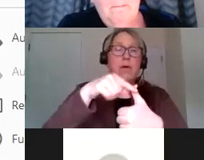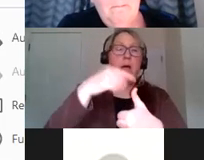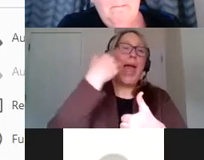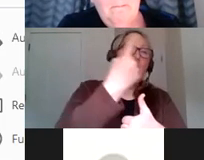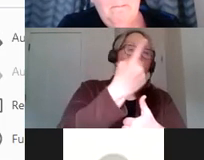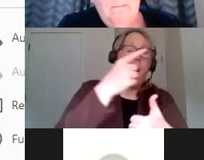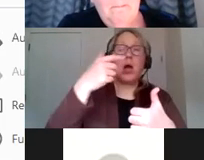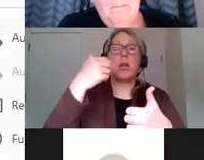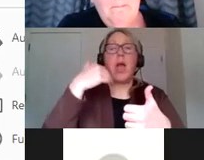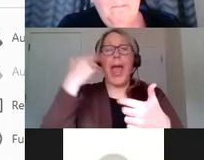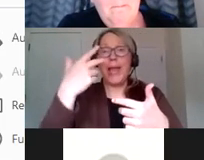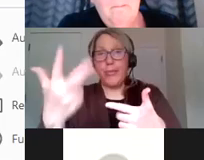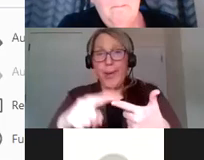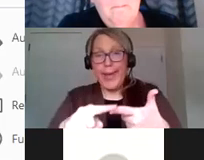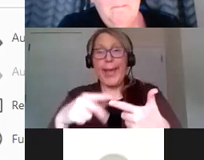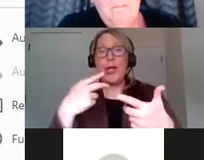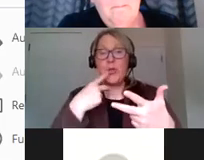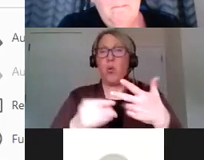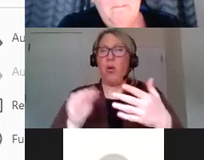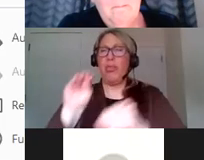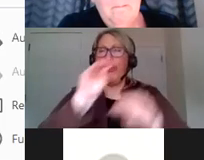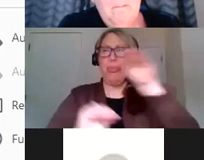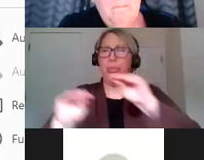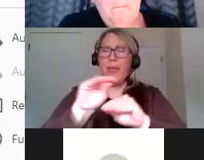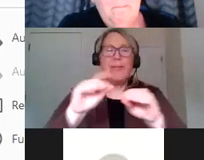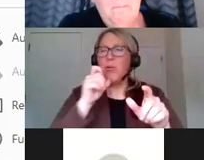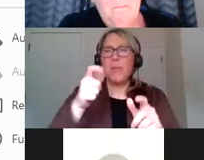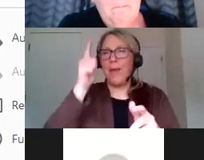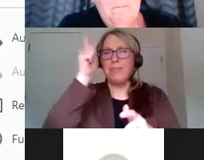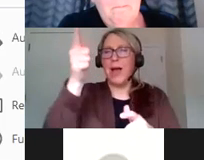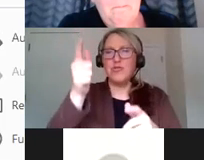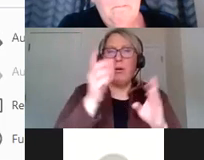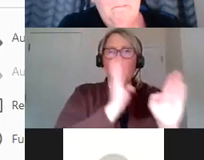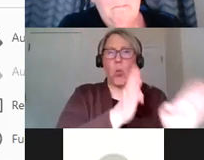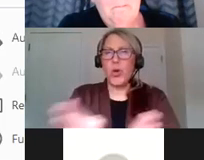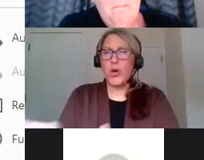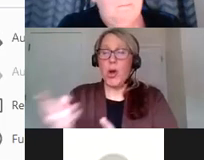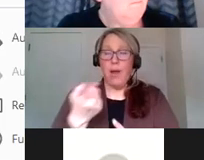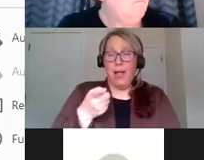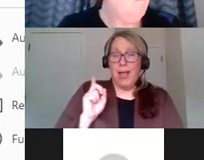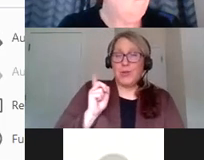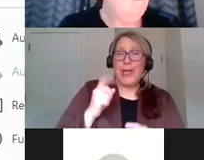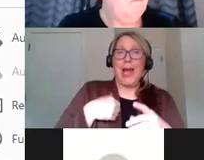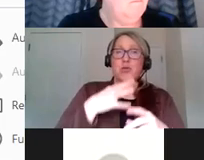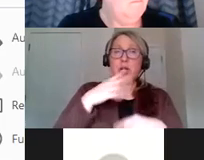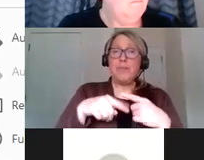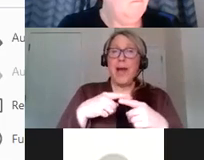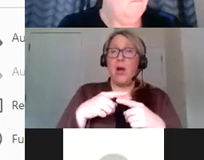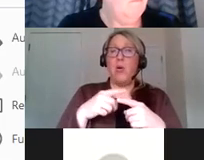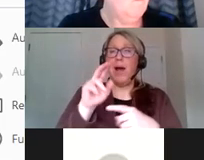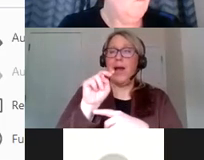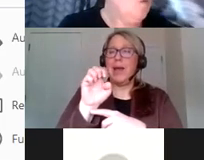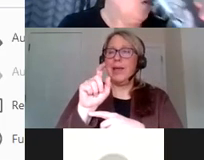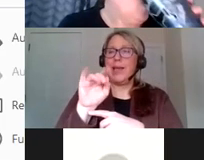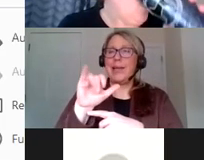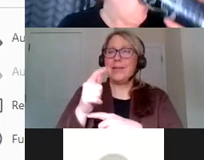3 to heading 2, because then it wouldn't be a logical nesting order. Last week I talked about nesting dolls